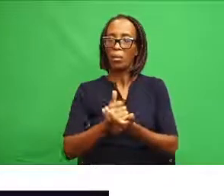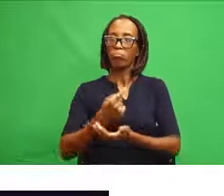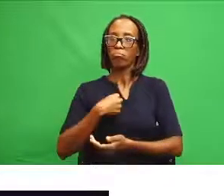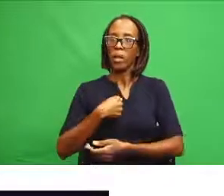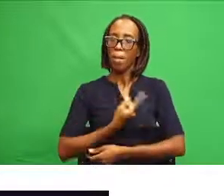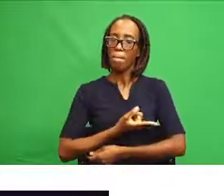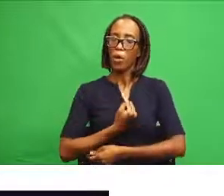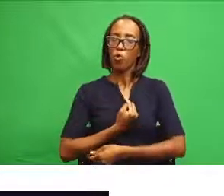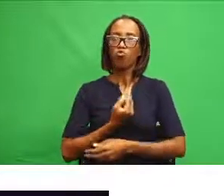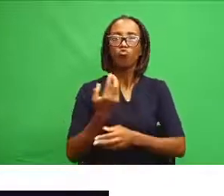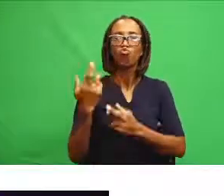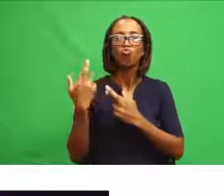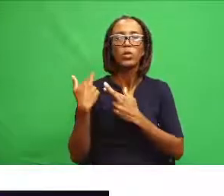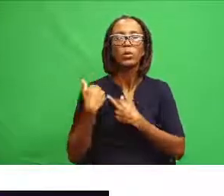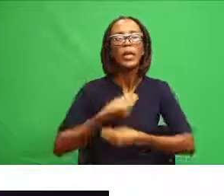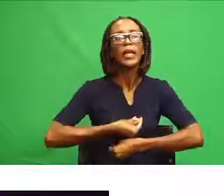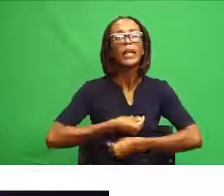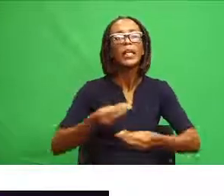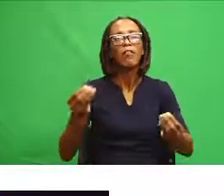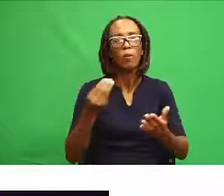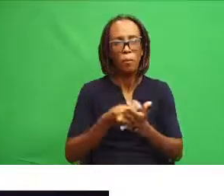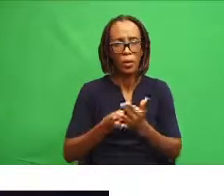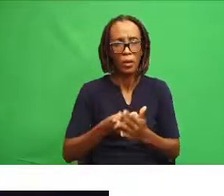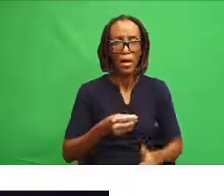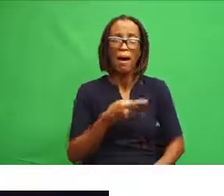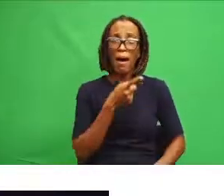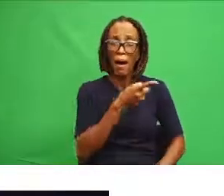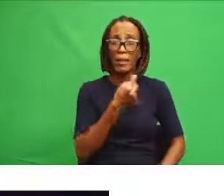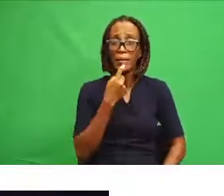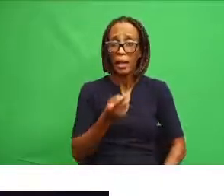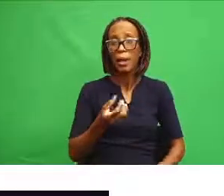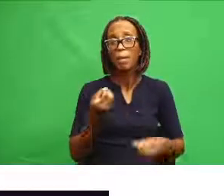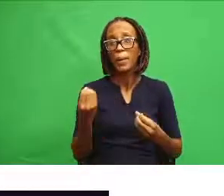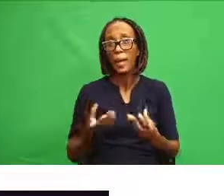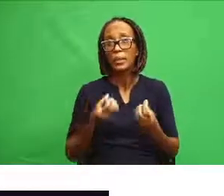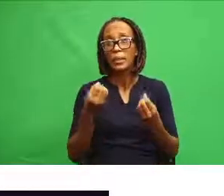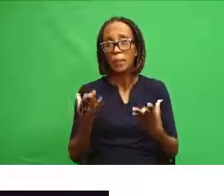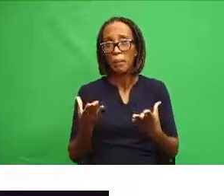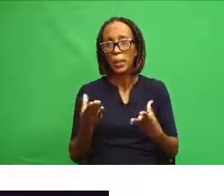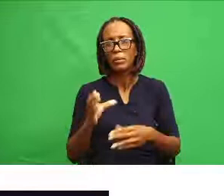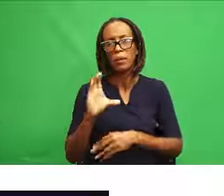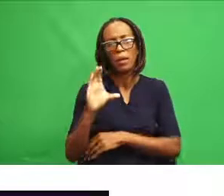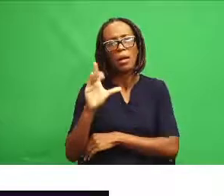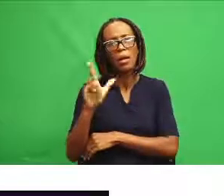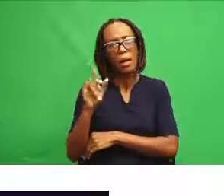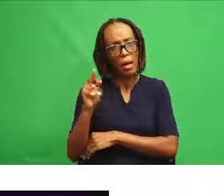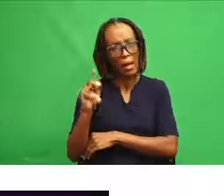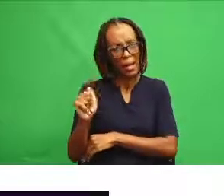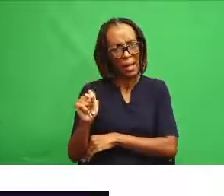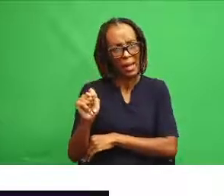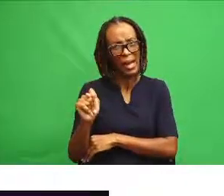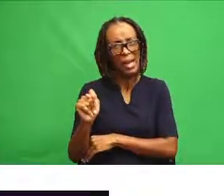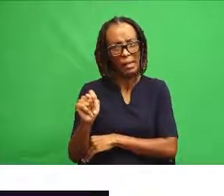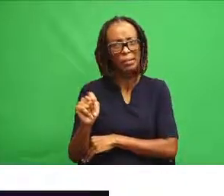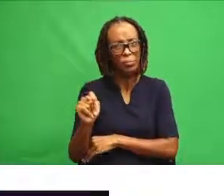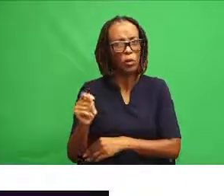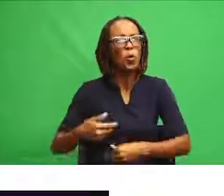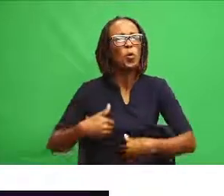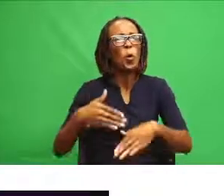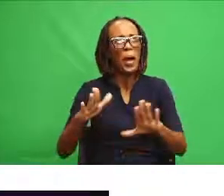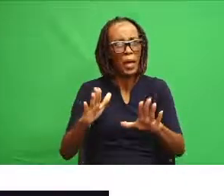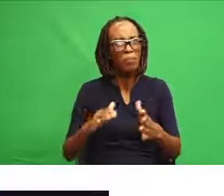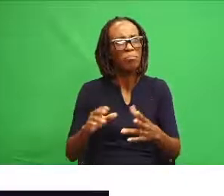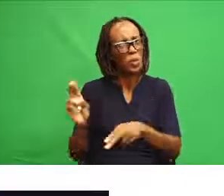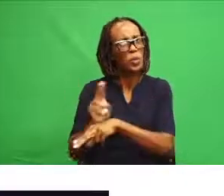executor. Now, I recommended many of my clients to use that service because there was no upfront cost. And